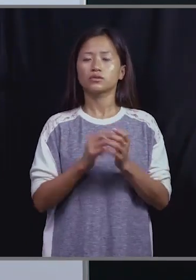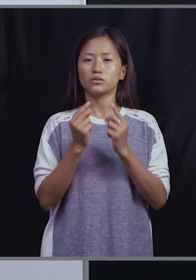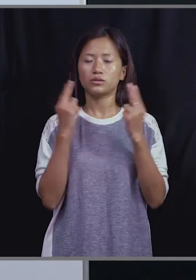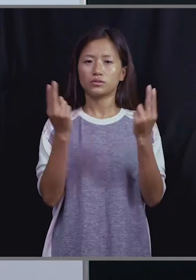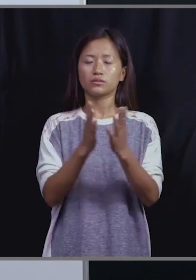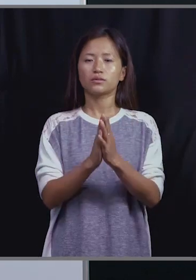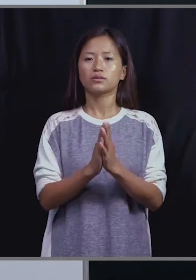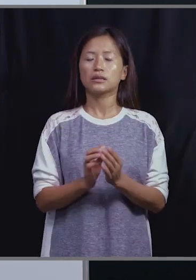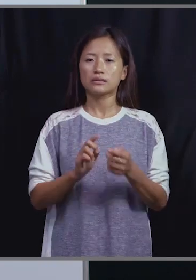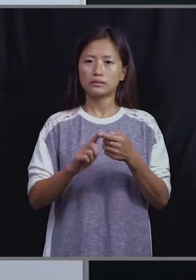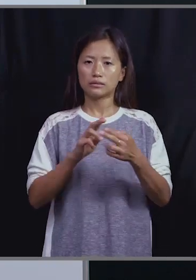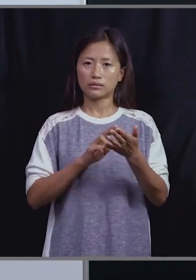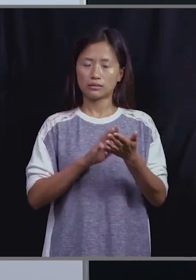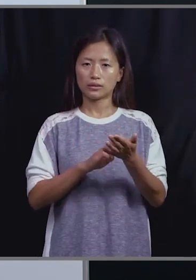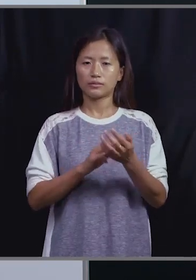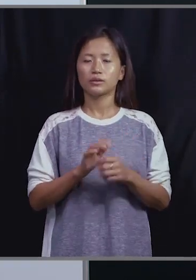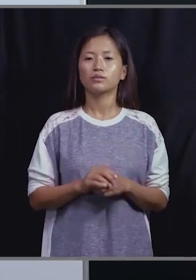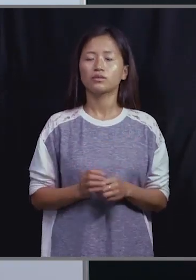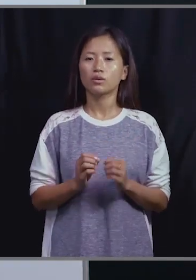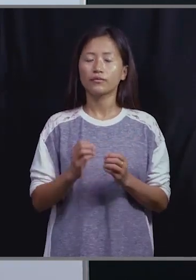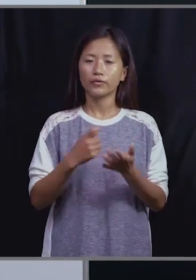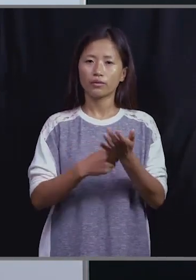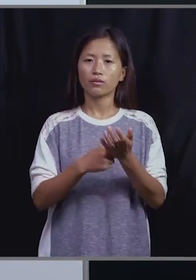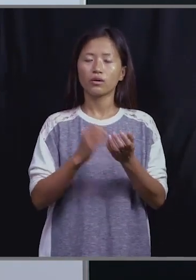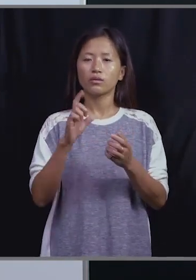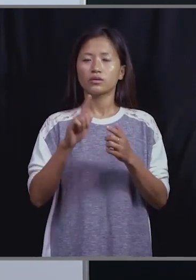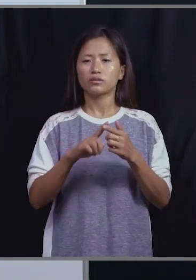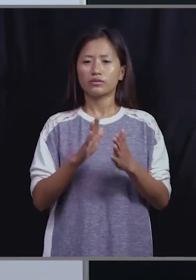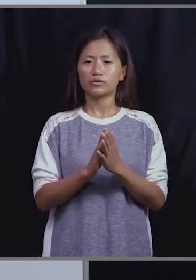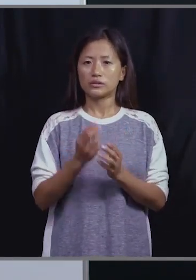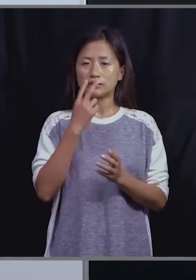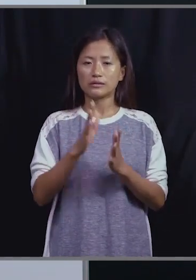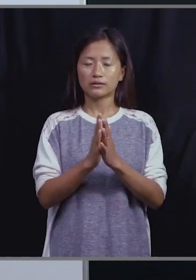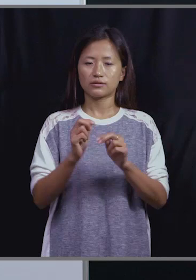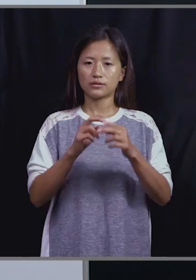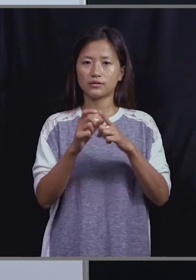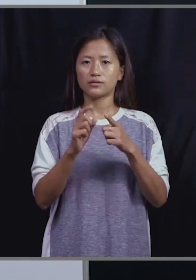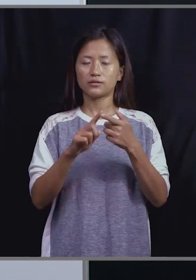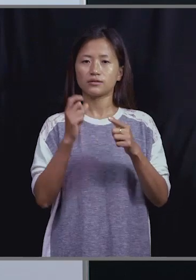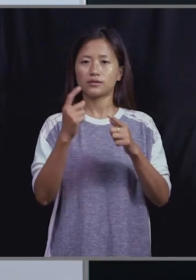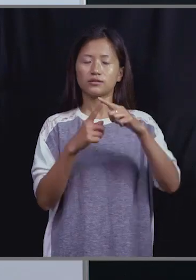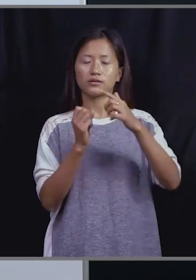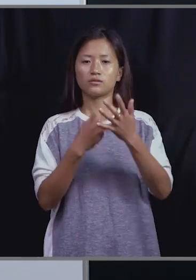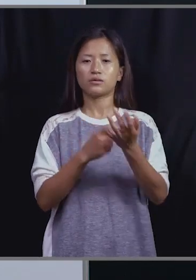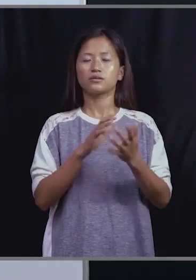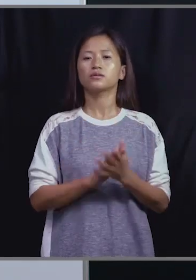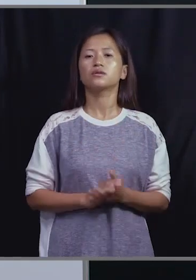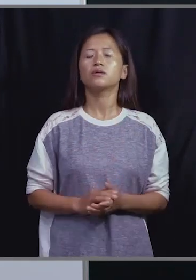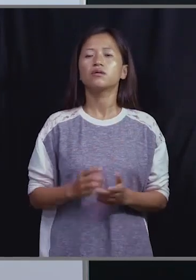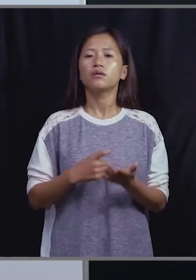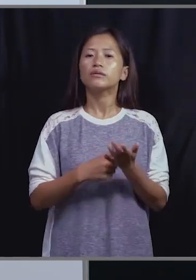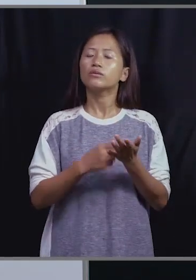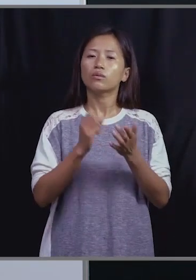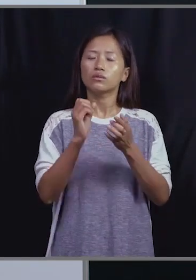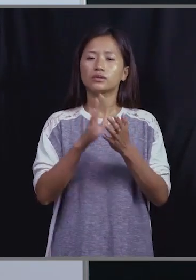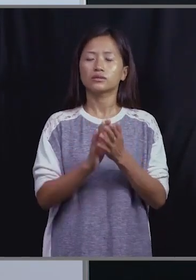leader, he acted the role of a dictator. Now, when he started his role as a